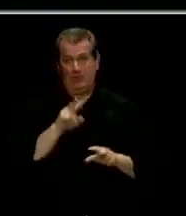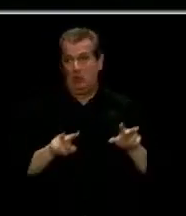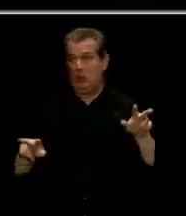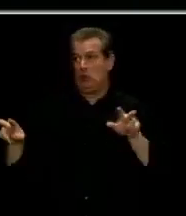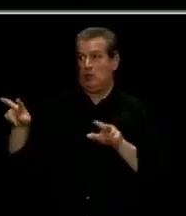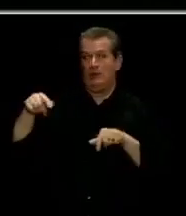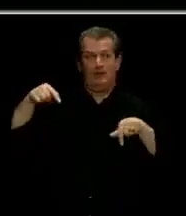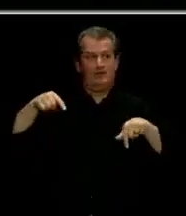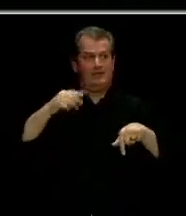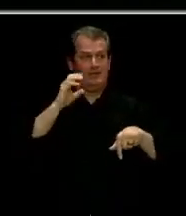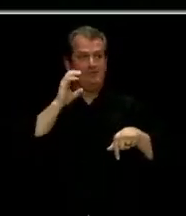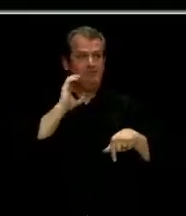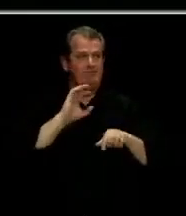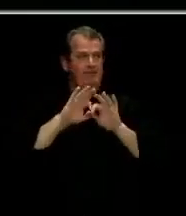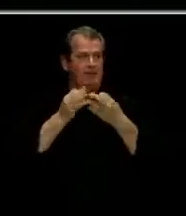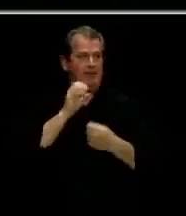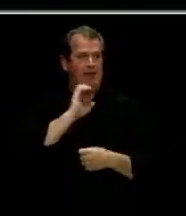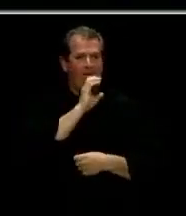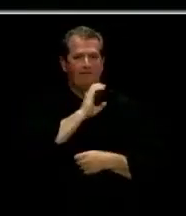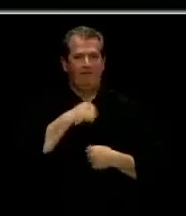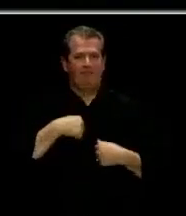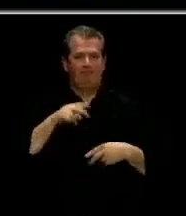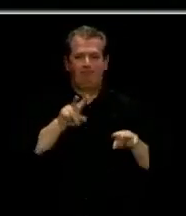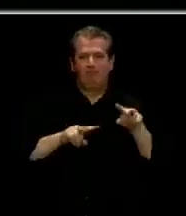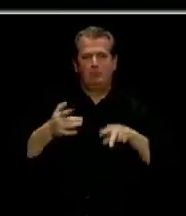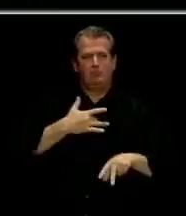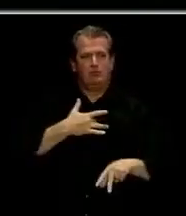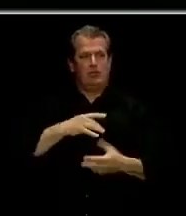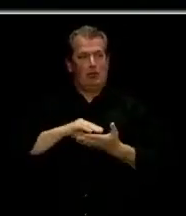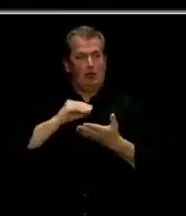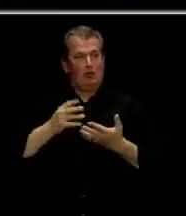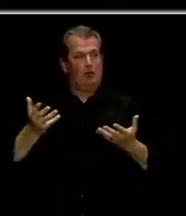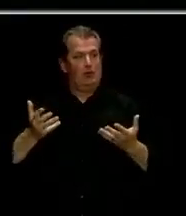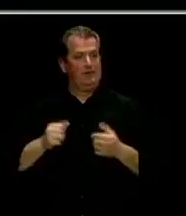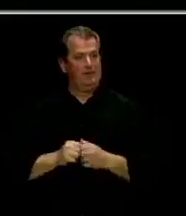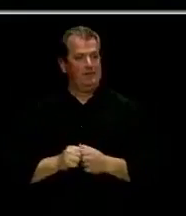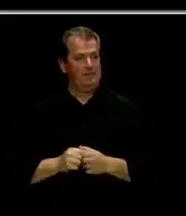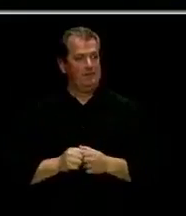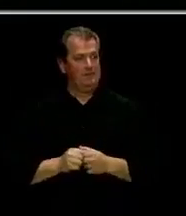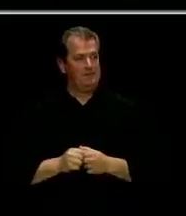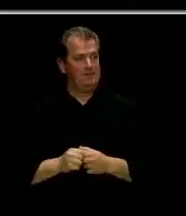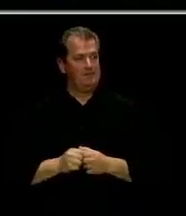most, and what I've learned over the years is